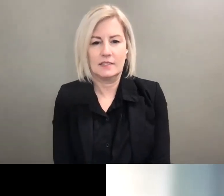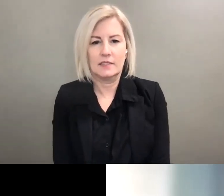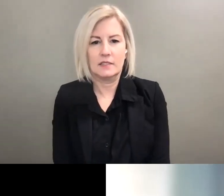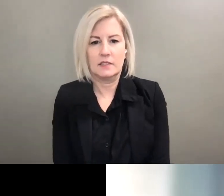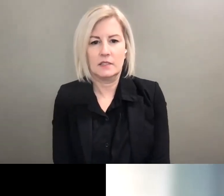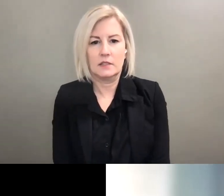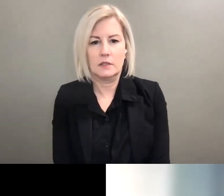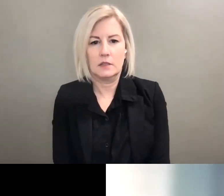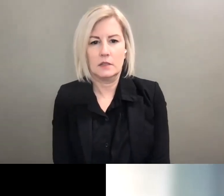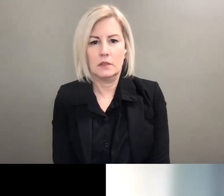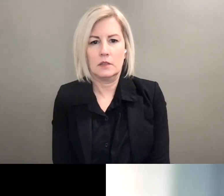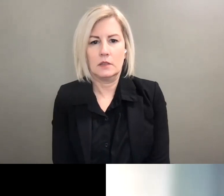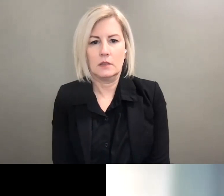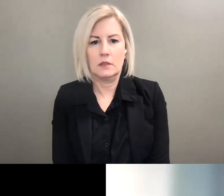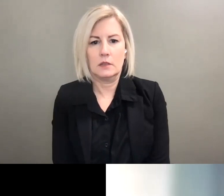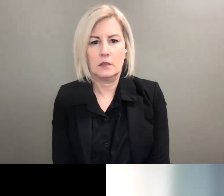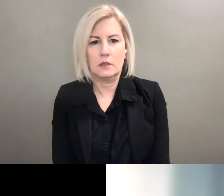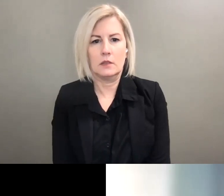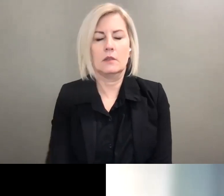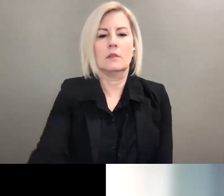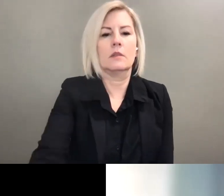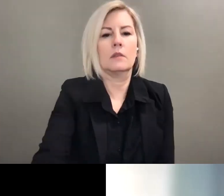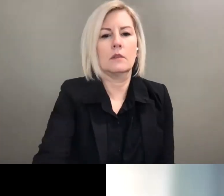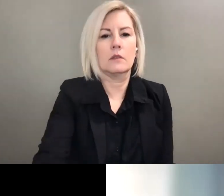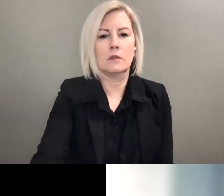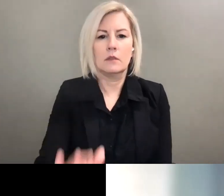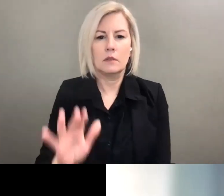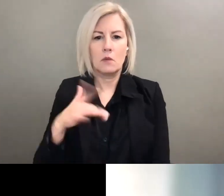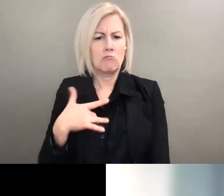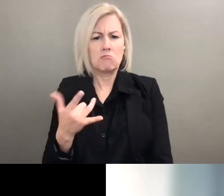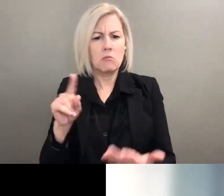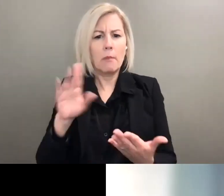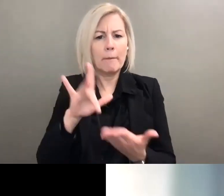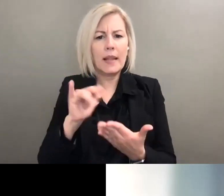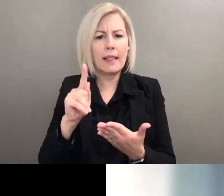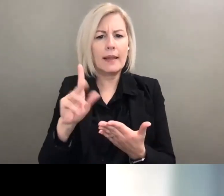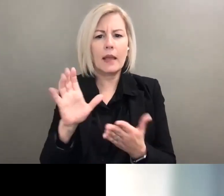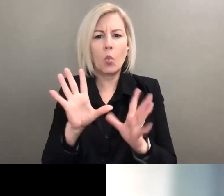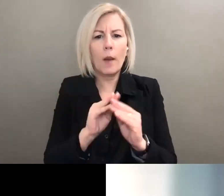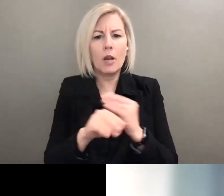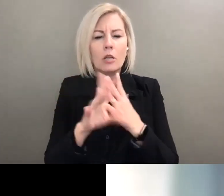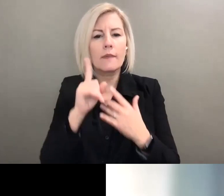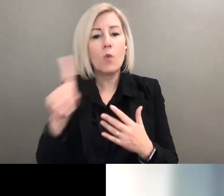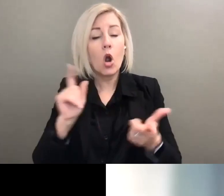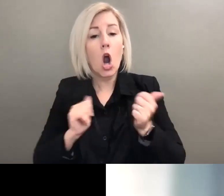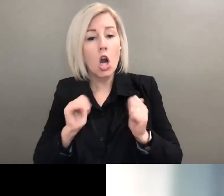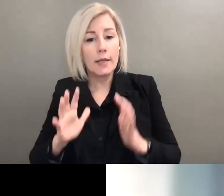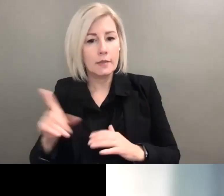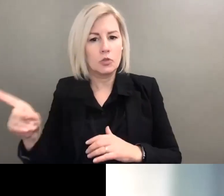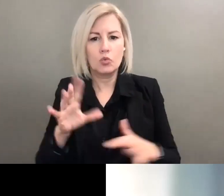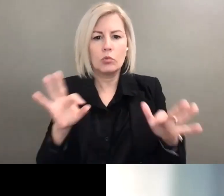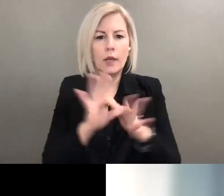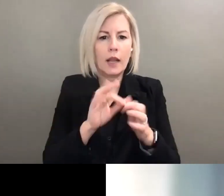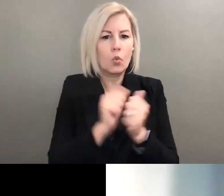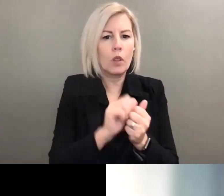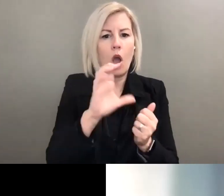I see, what upcoming MidAtlantic webinars or Zoom meetings do you recommend for artists to learn more about how to connect with a cohort of